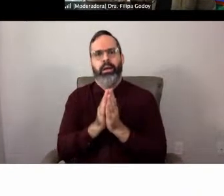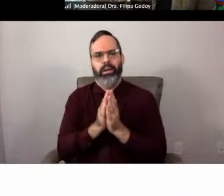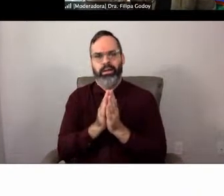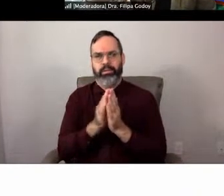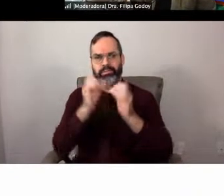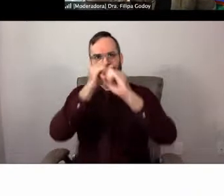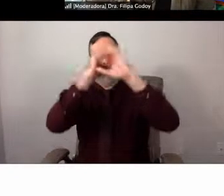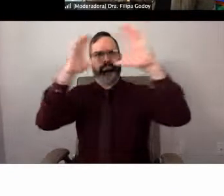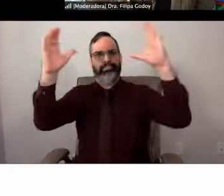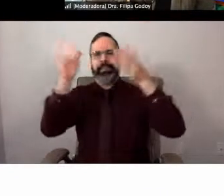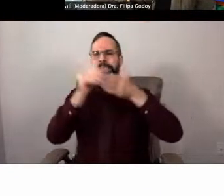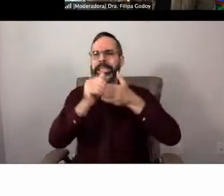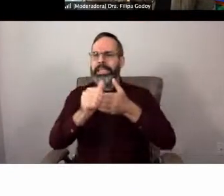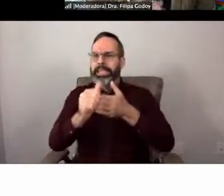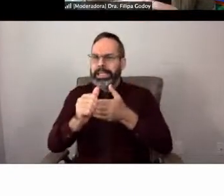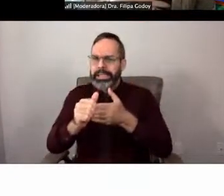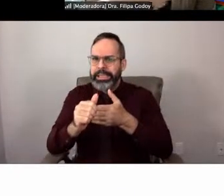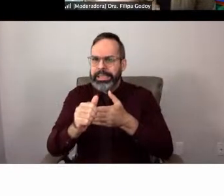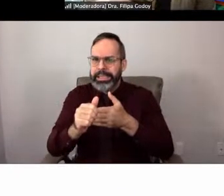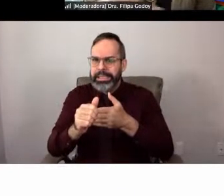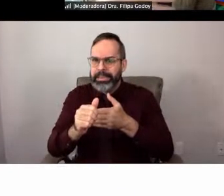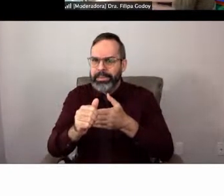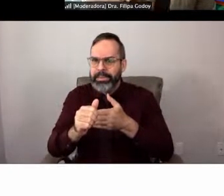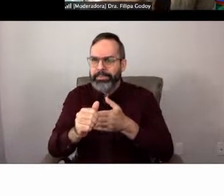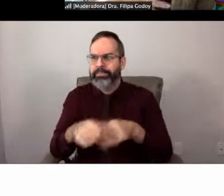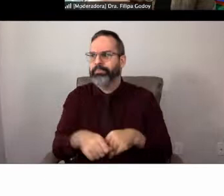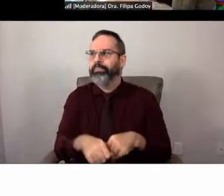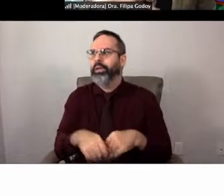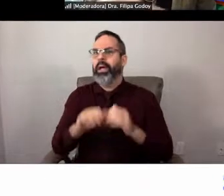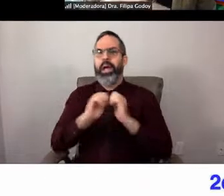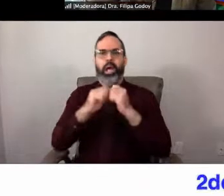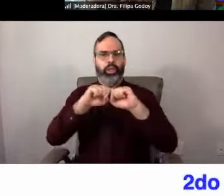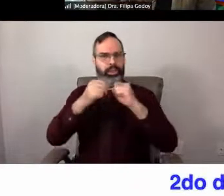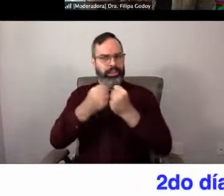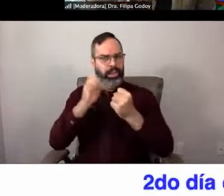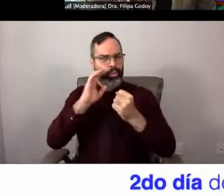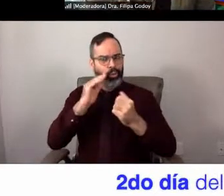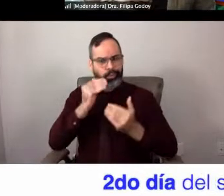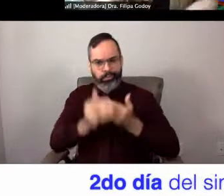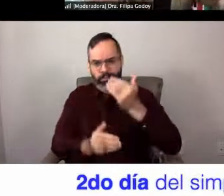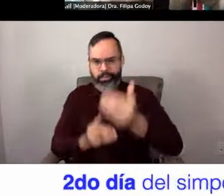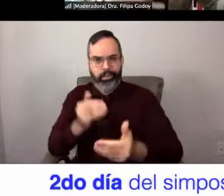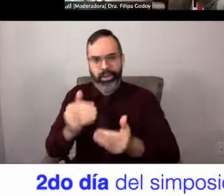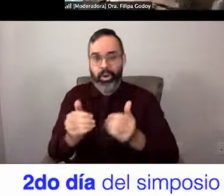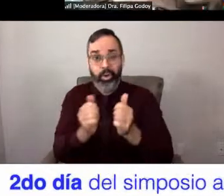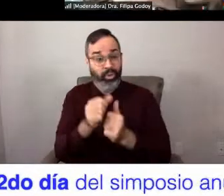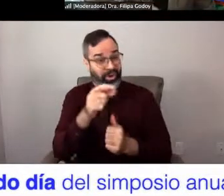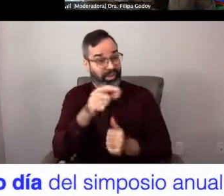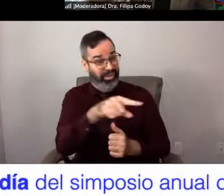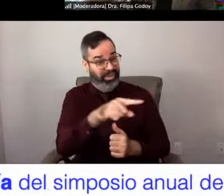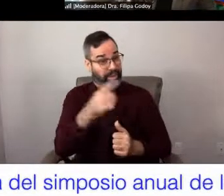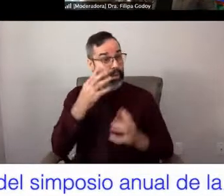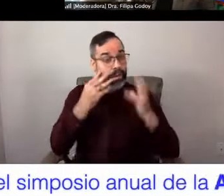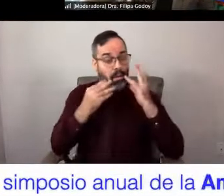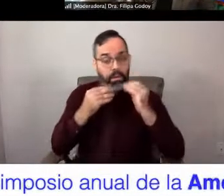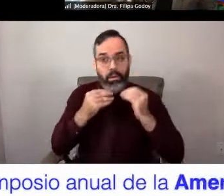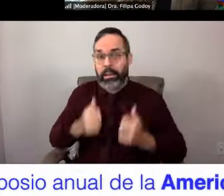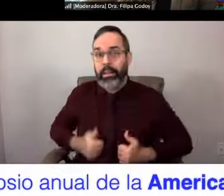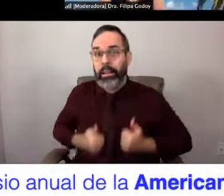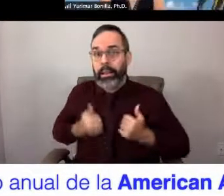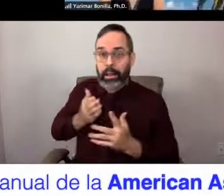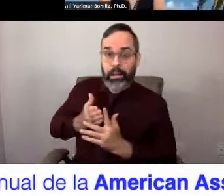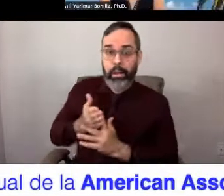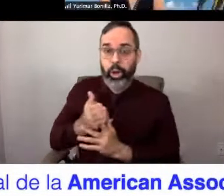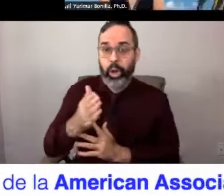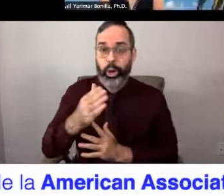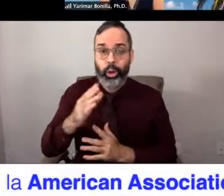leadership and how the society will move with them having lived through the pandemic? Yeah,